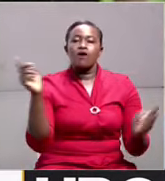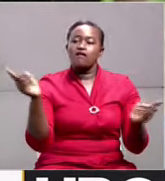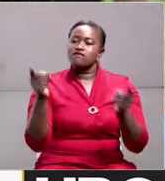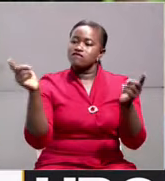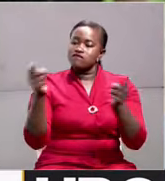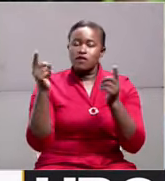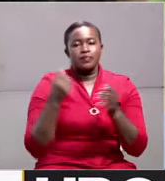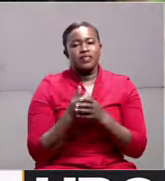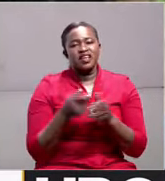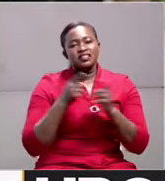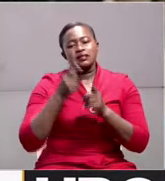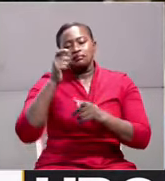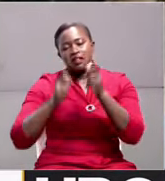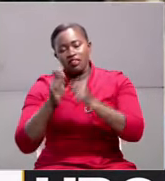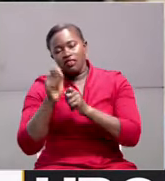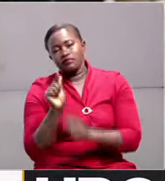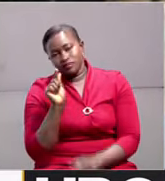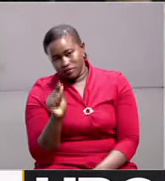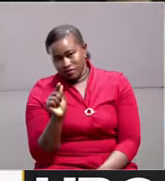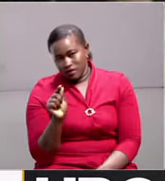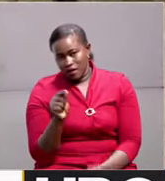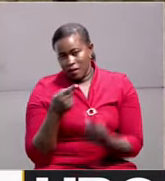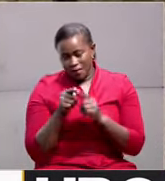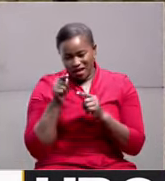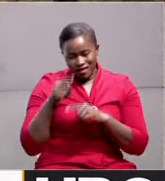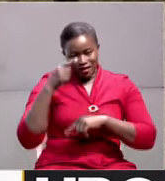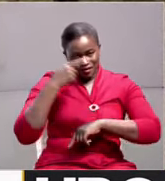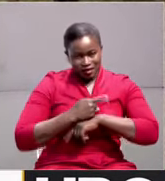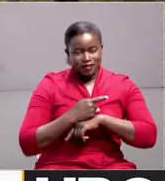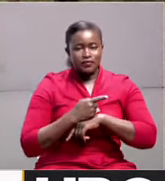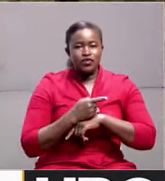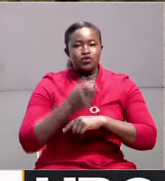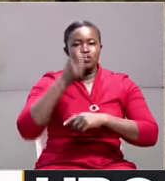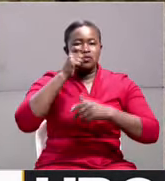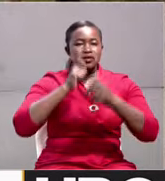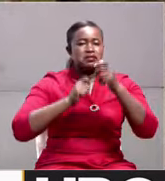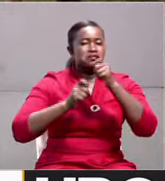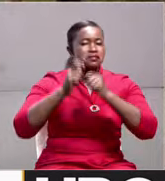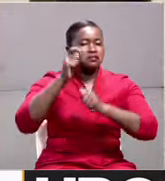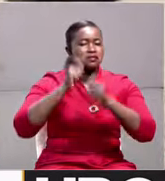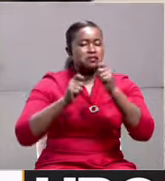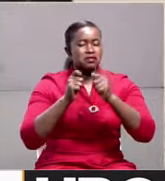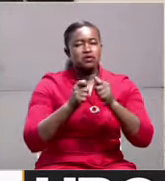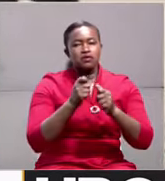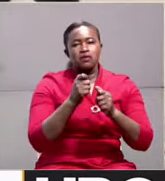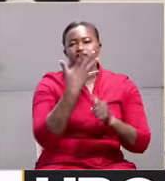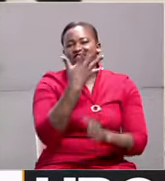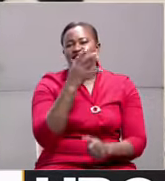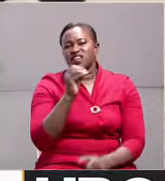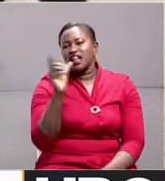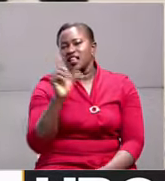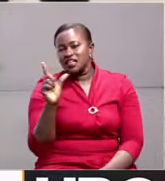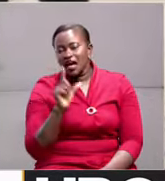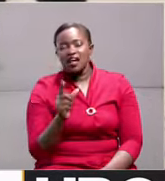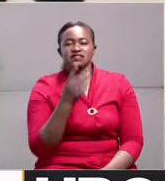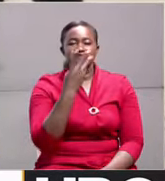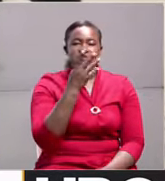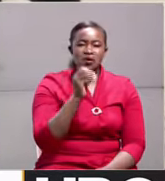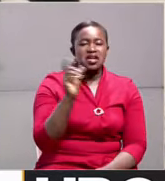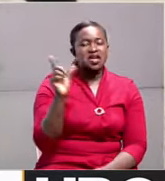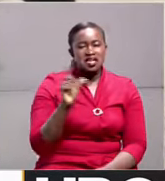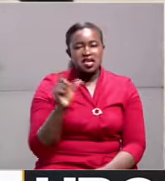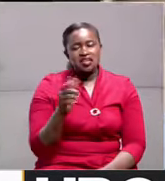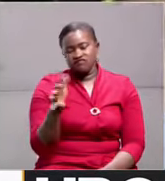kandi tukama matemake. So bunako obo tukandi tukama duta 25, ana,